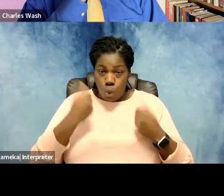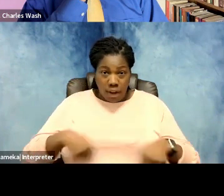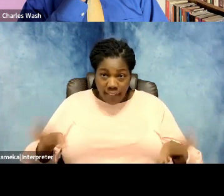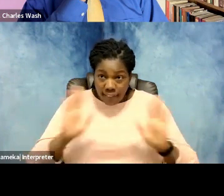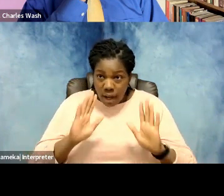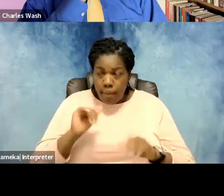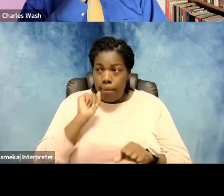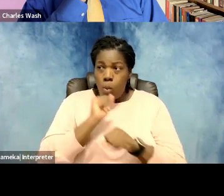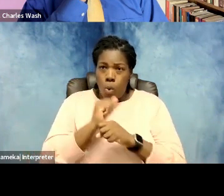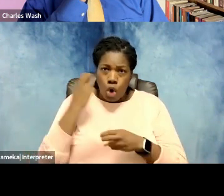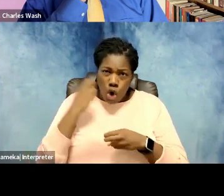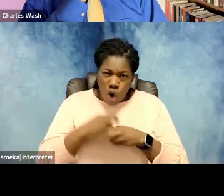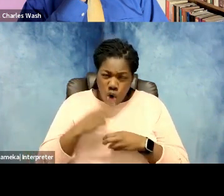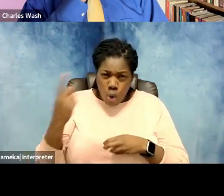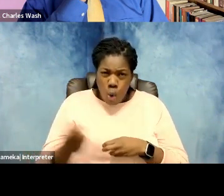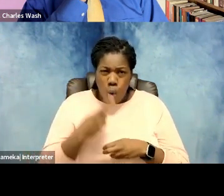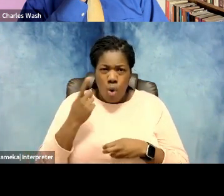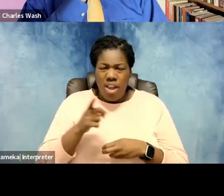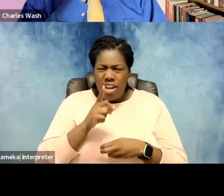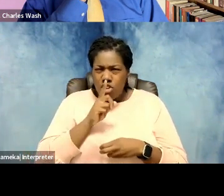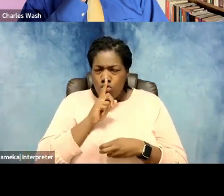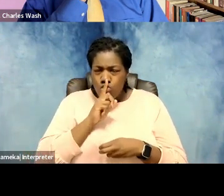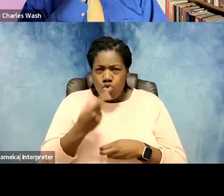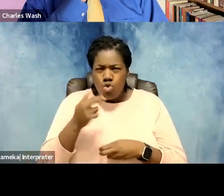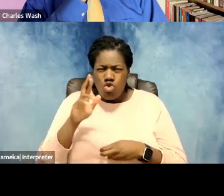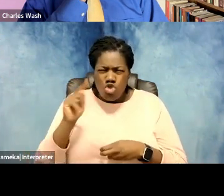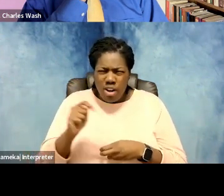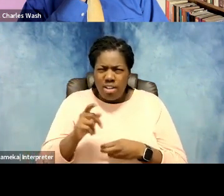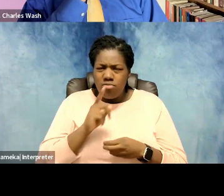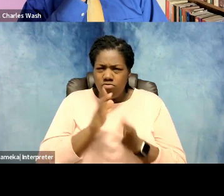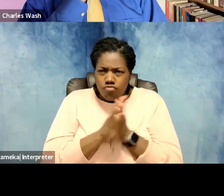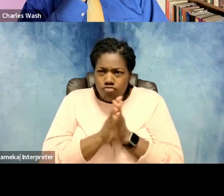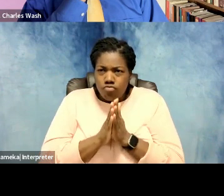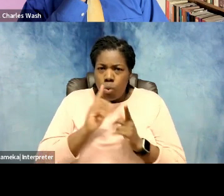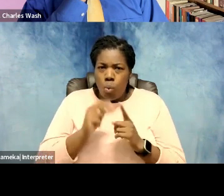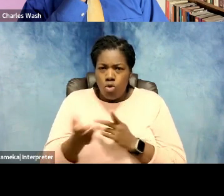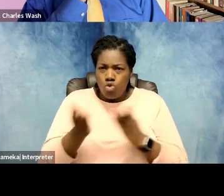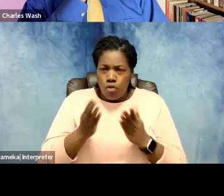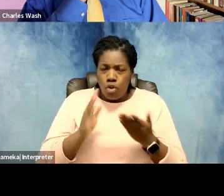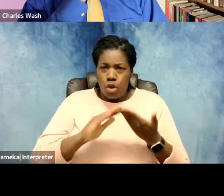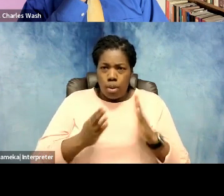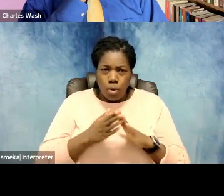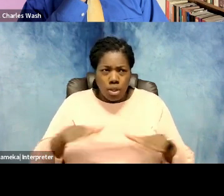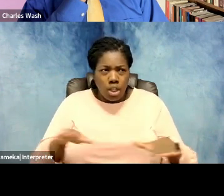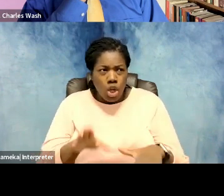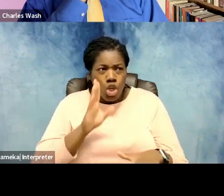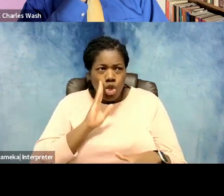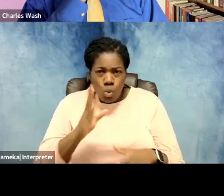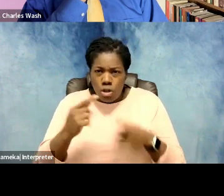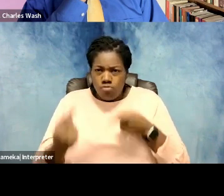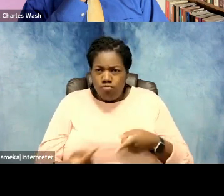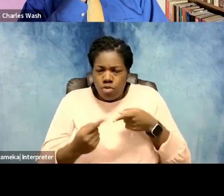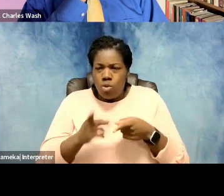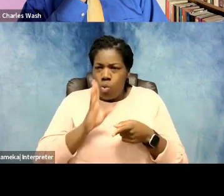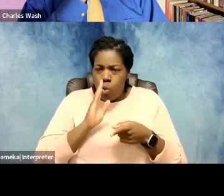always work hard, and use true grit. And what I mean by that is that when you serve your community, you're going to have some hardships.